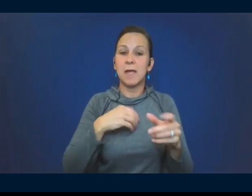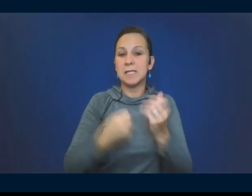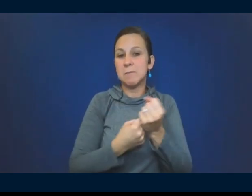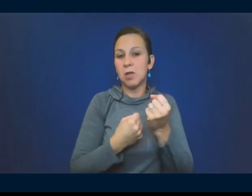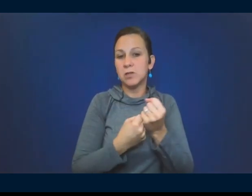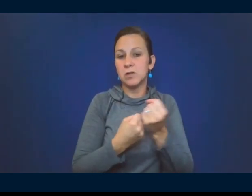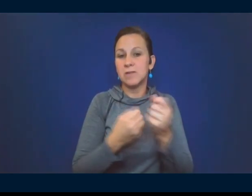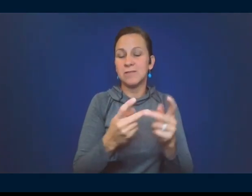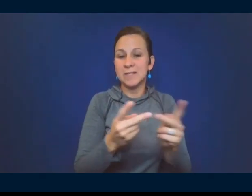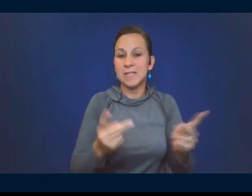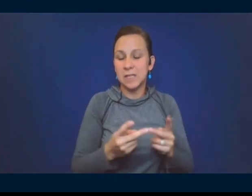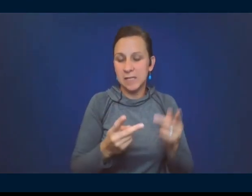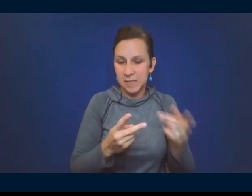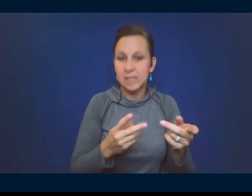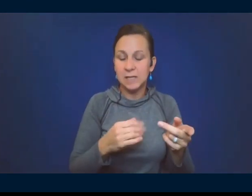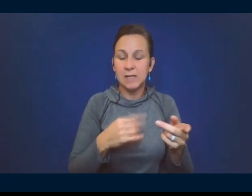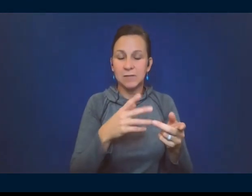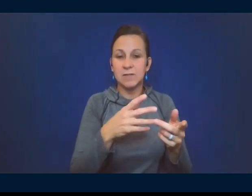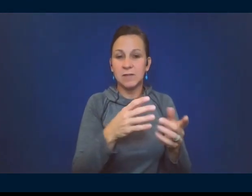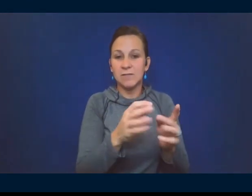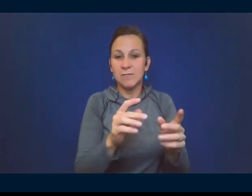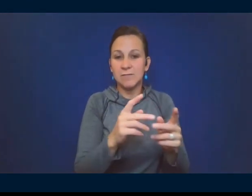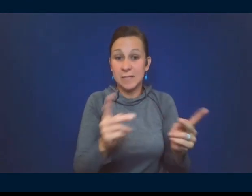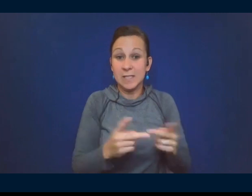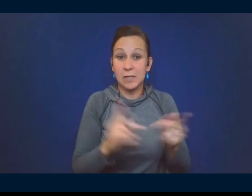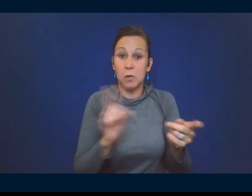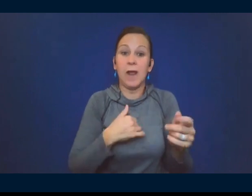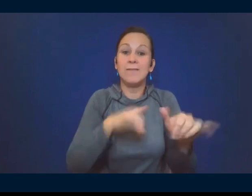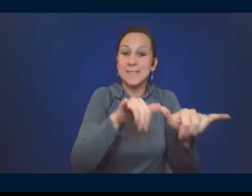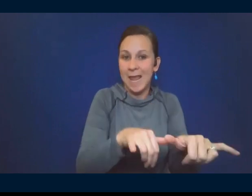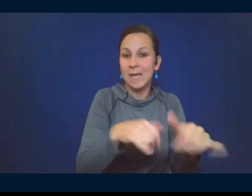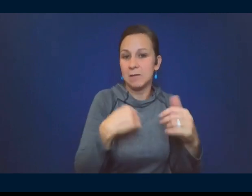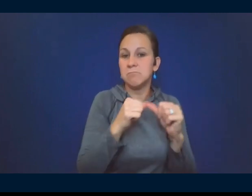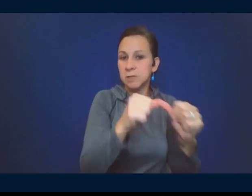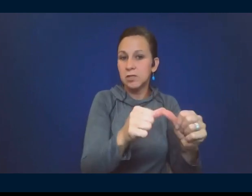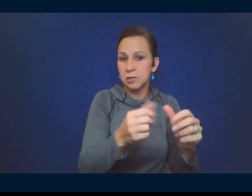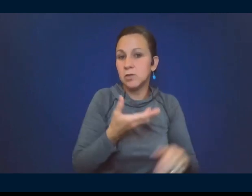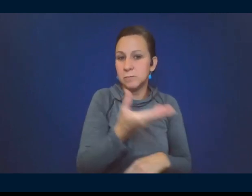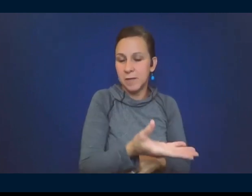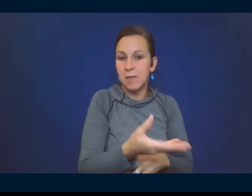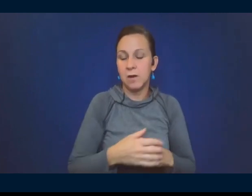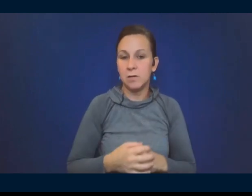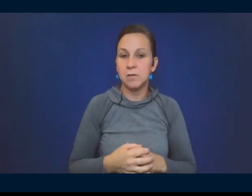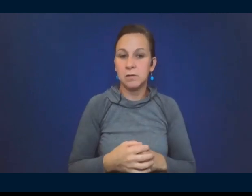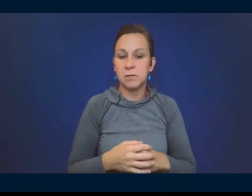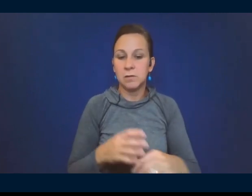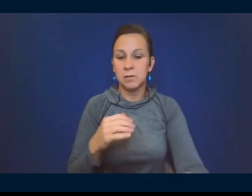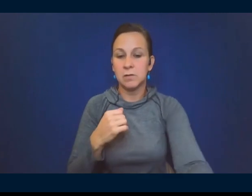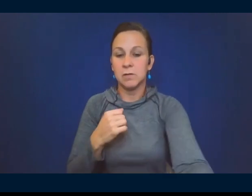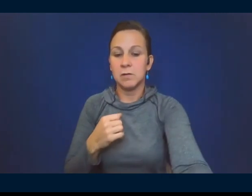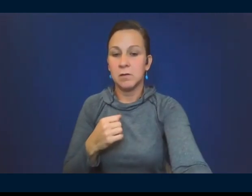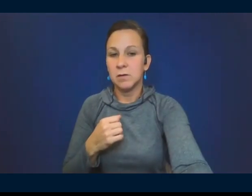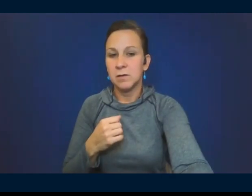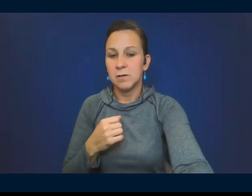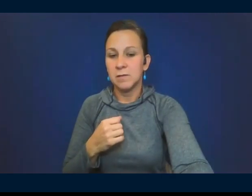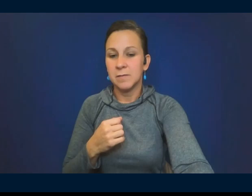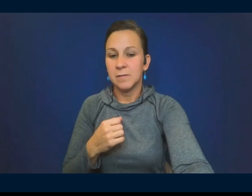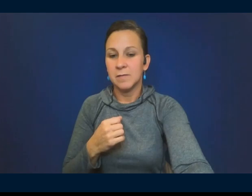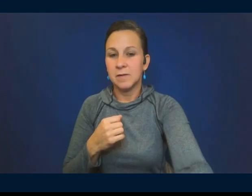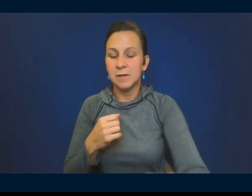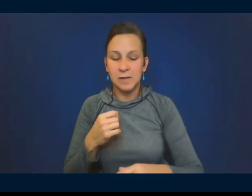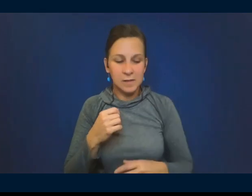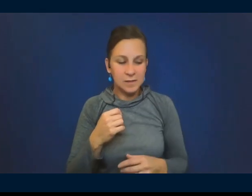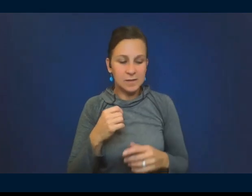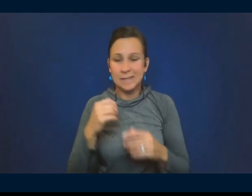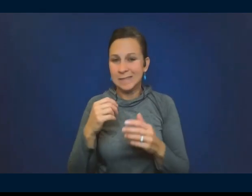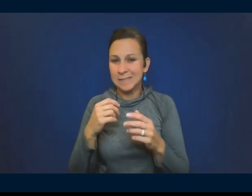is the Naval Surface Warfare Center Indian Head, where I've stayed and started my career through the DoD. So I